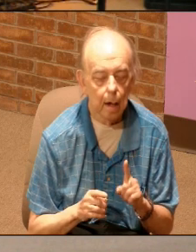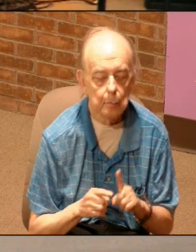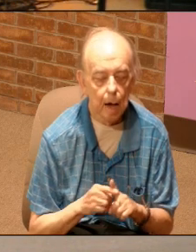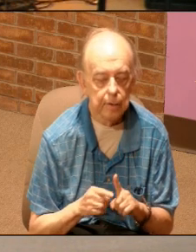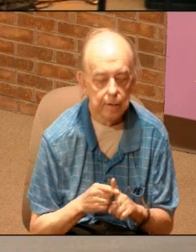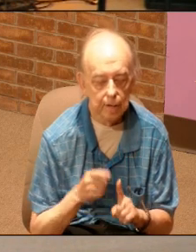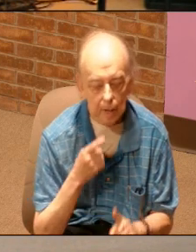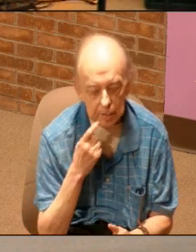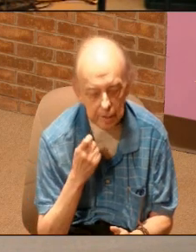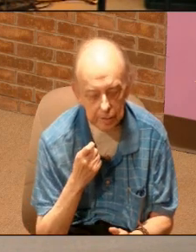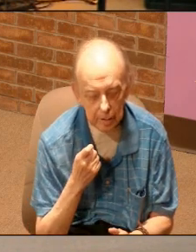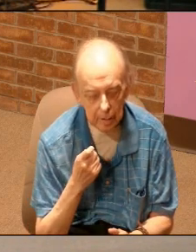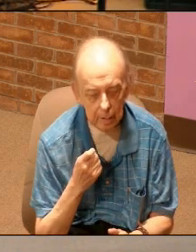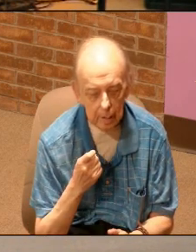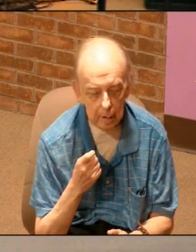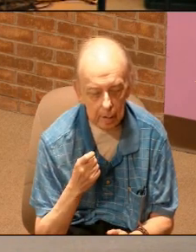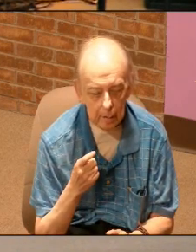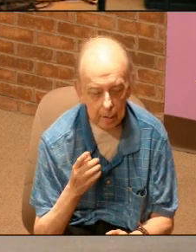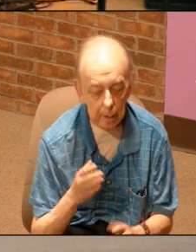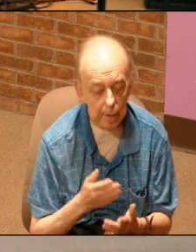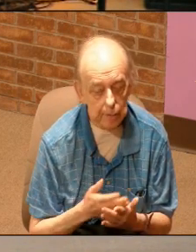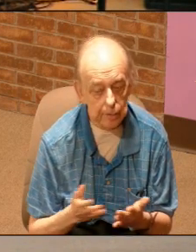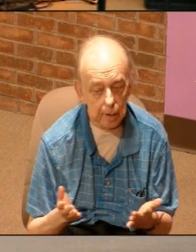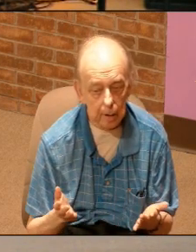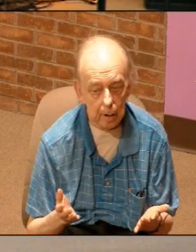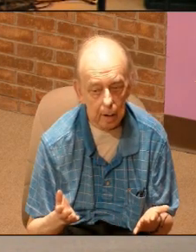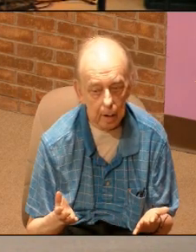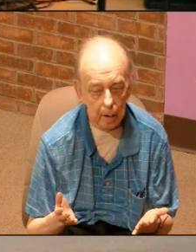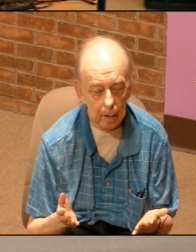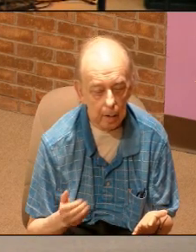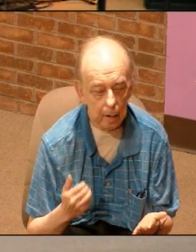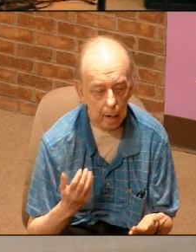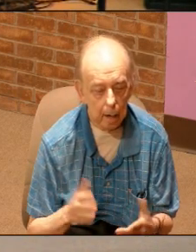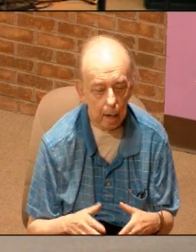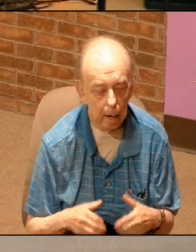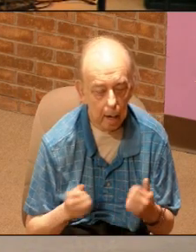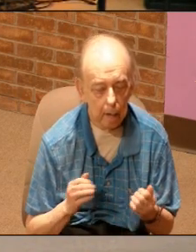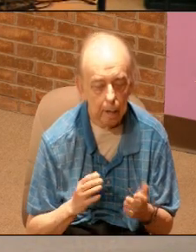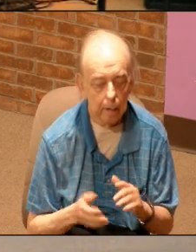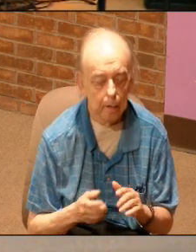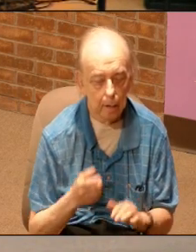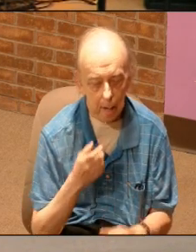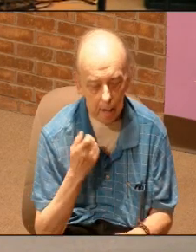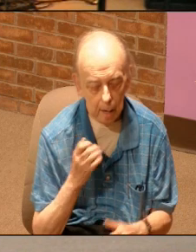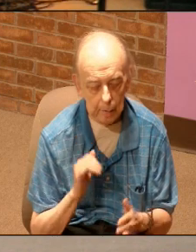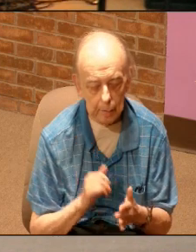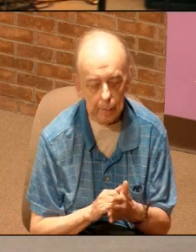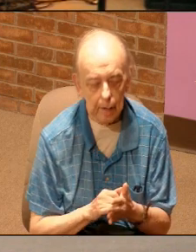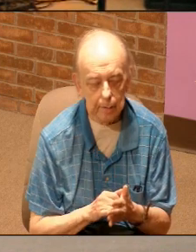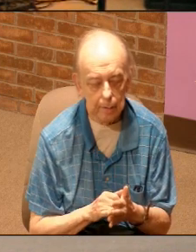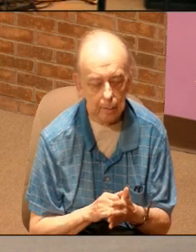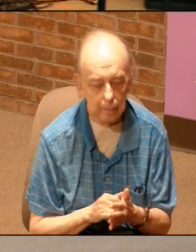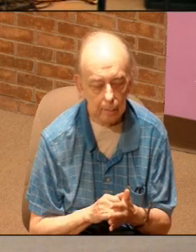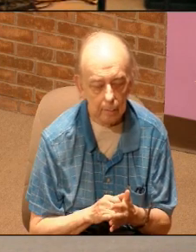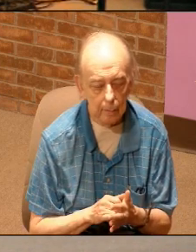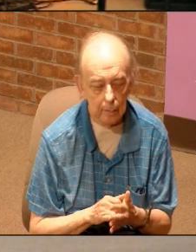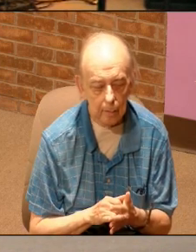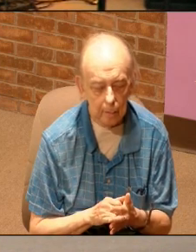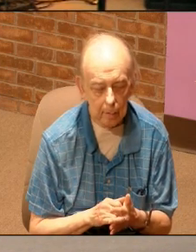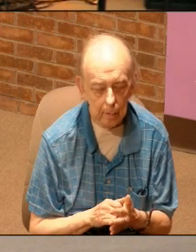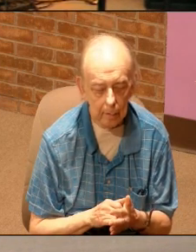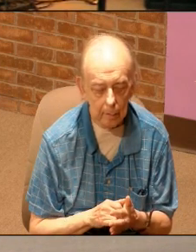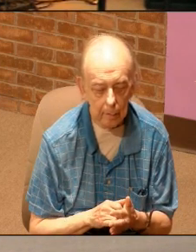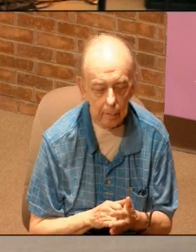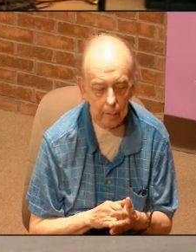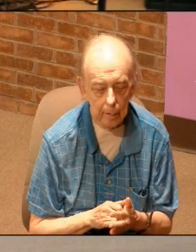addiction. There are some things in our life, if we become addicted to it,